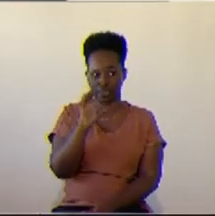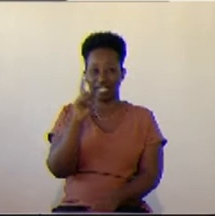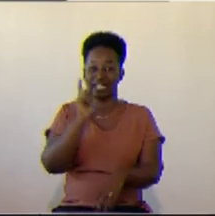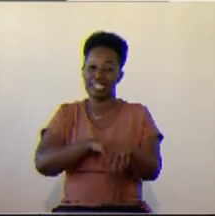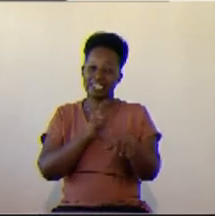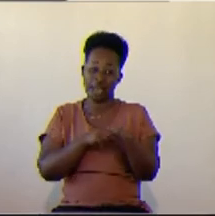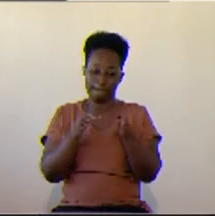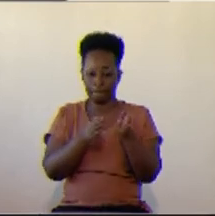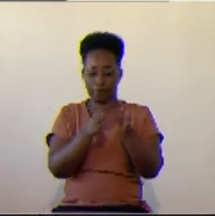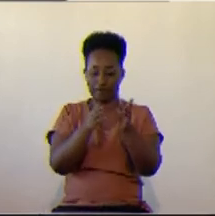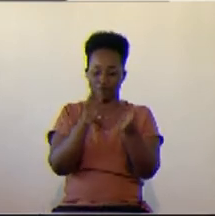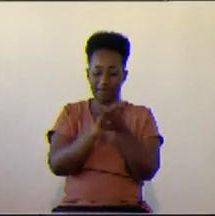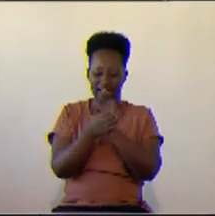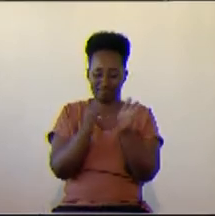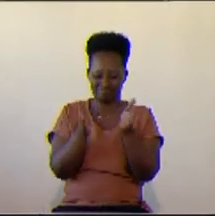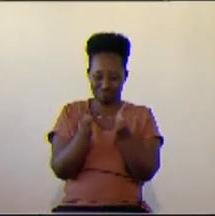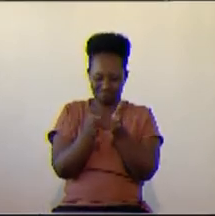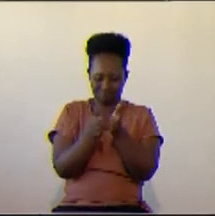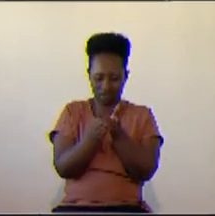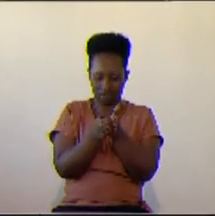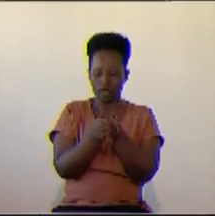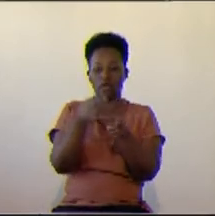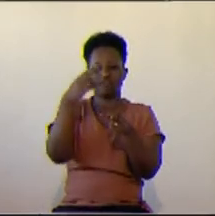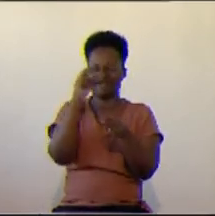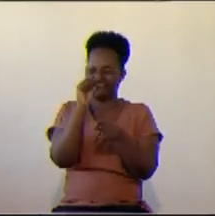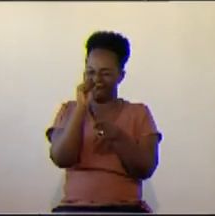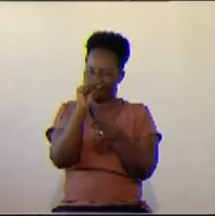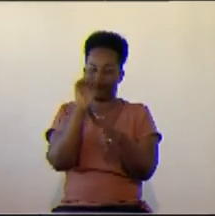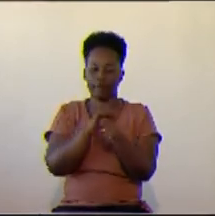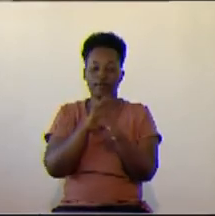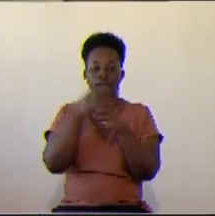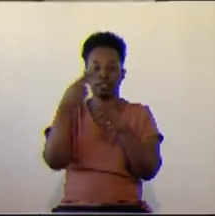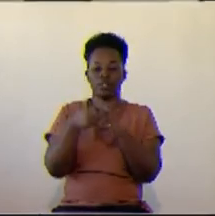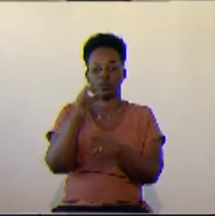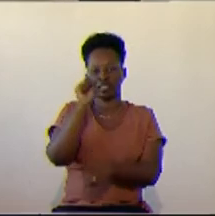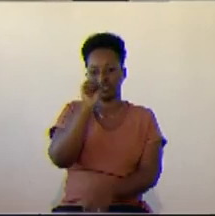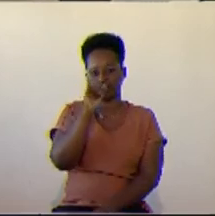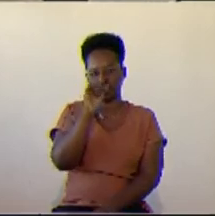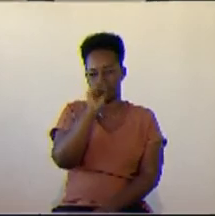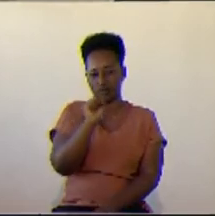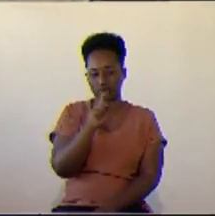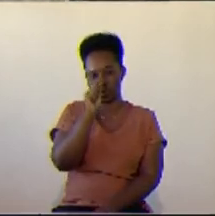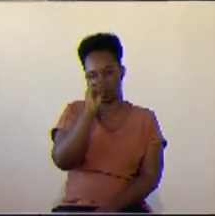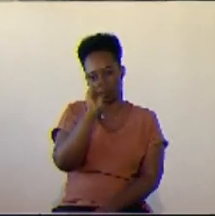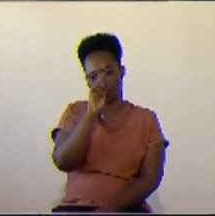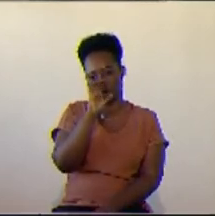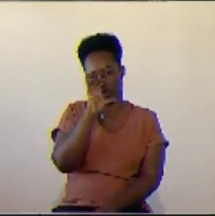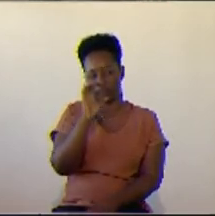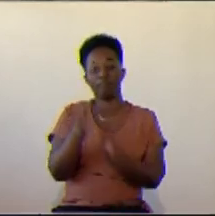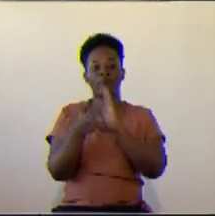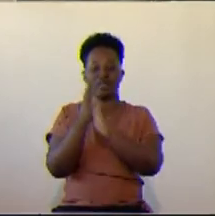very small, we call it systolic pressure. So I hope you are getting the difference between those two. Right, let's go